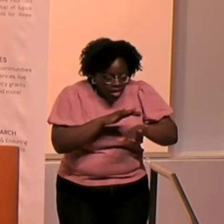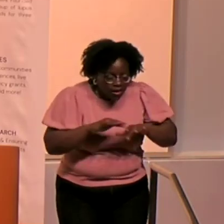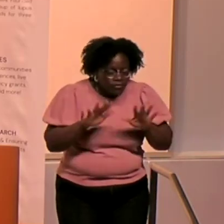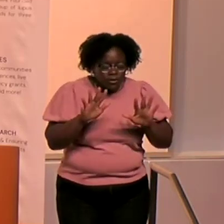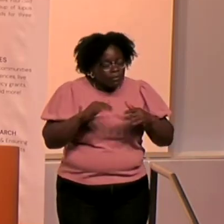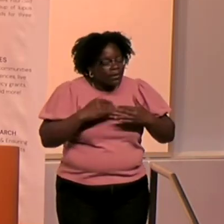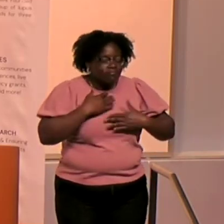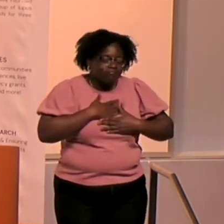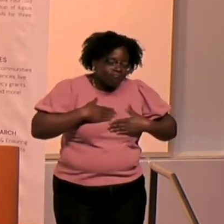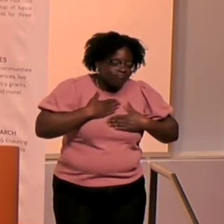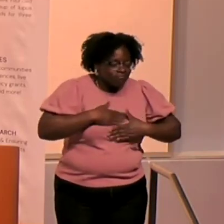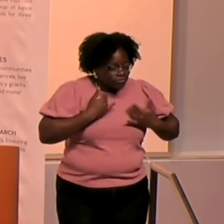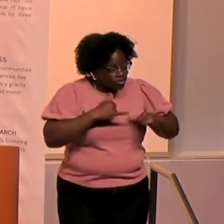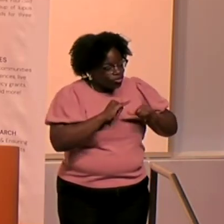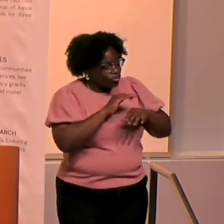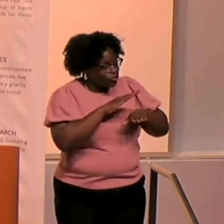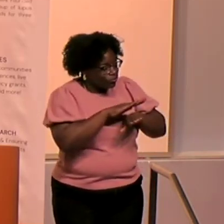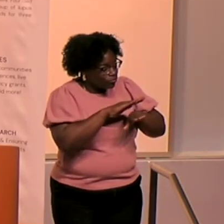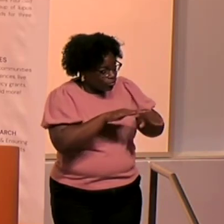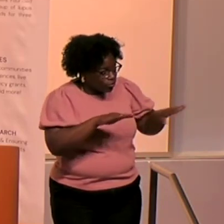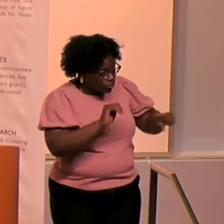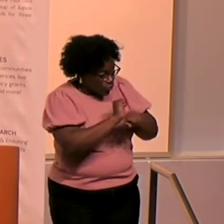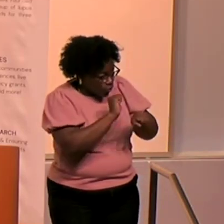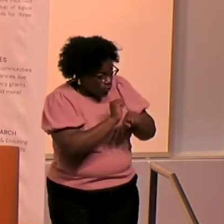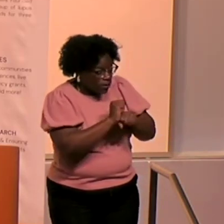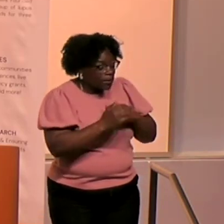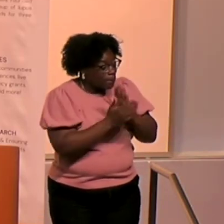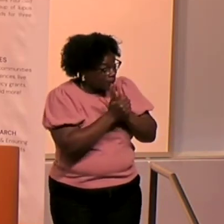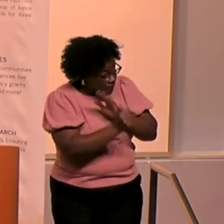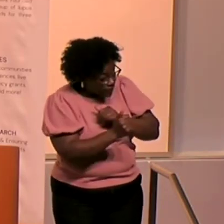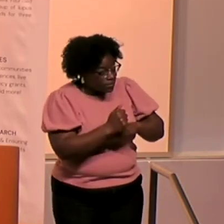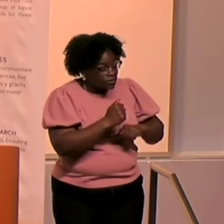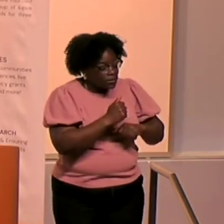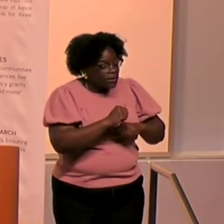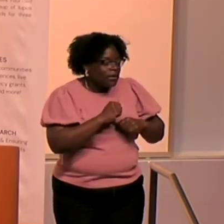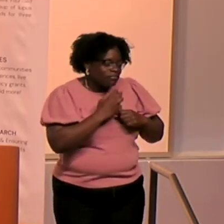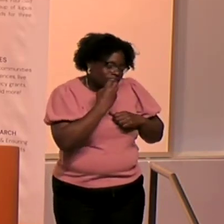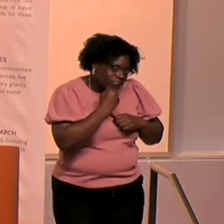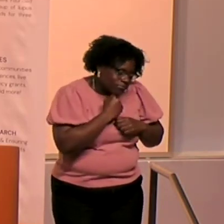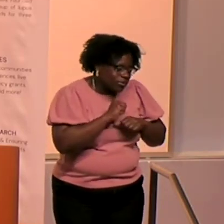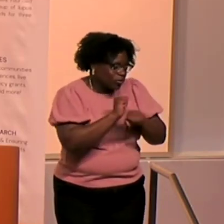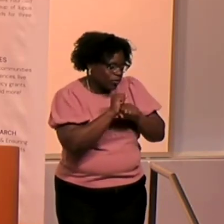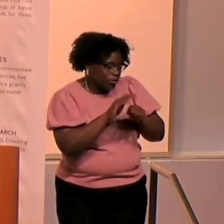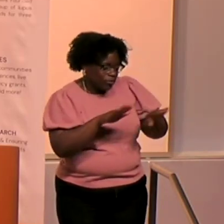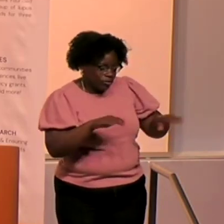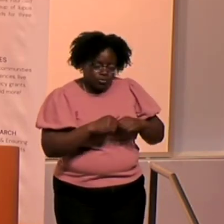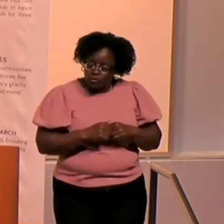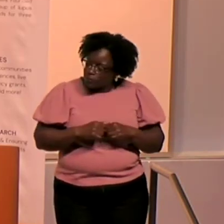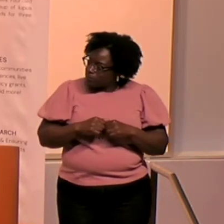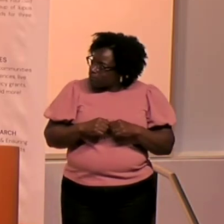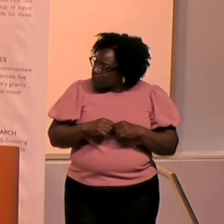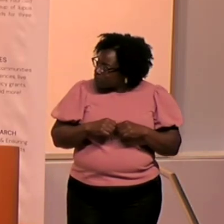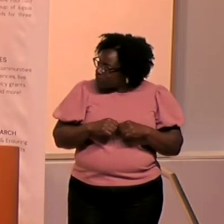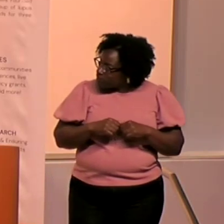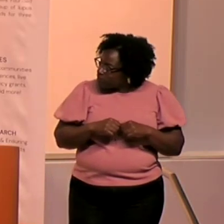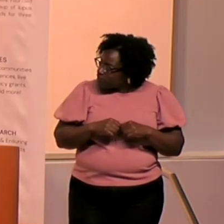I love and use my skills and my passions of working with the youth to do that.